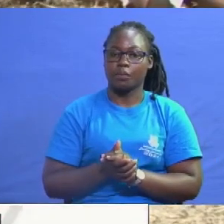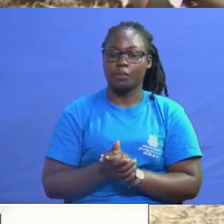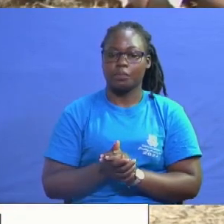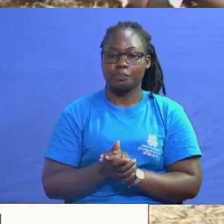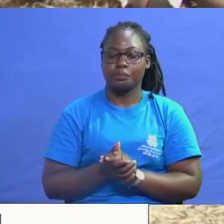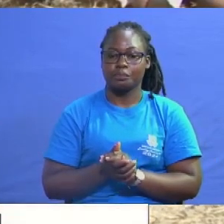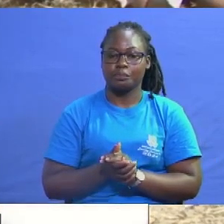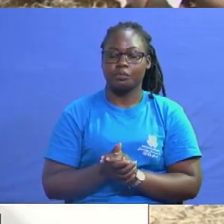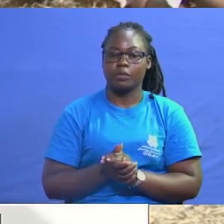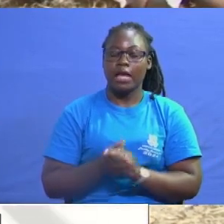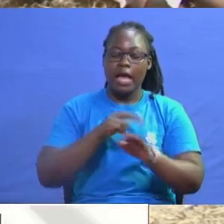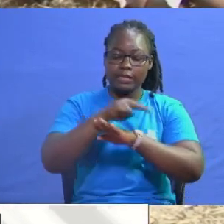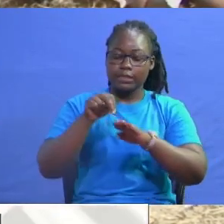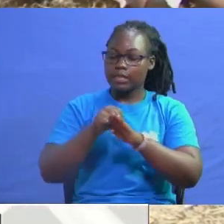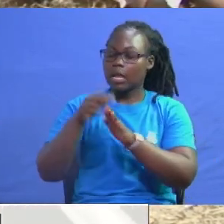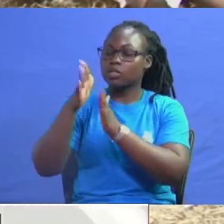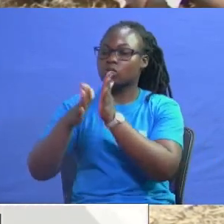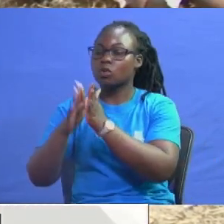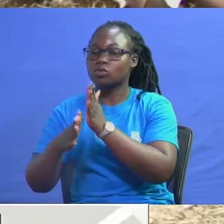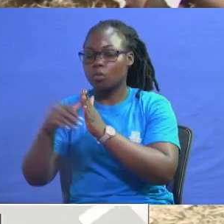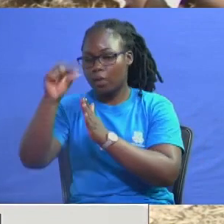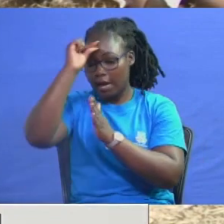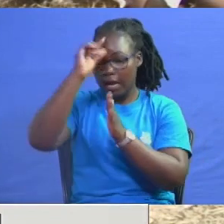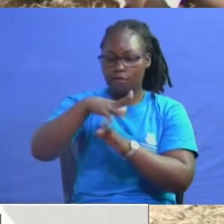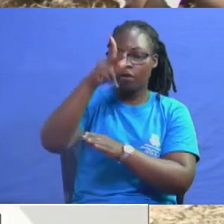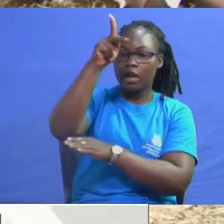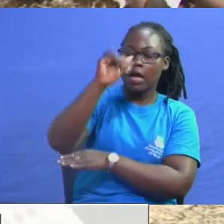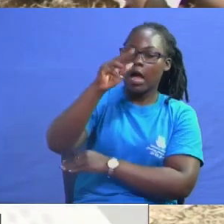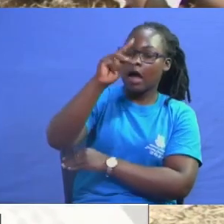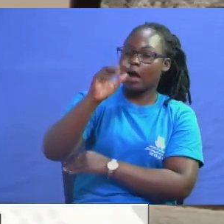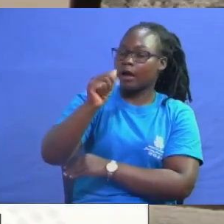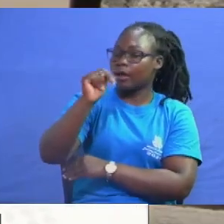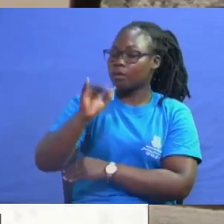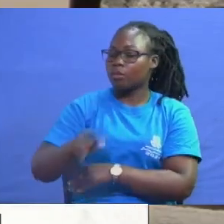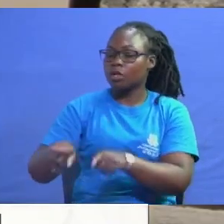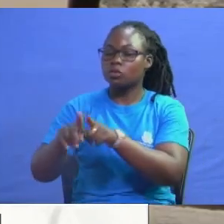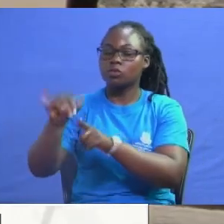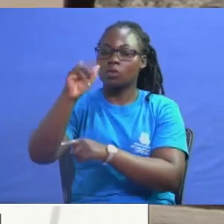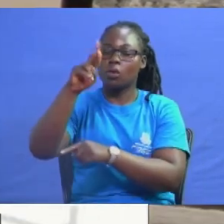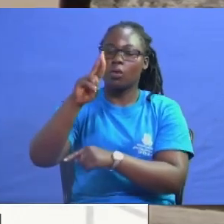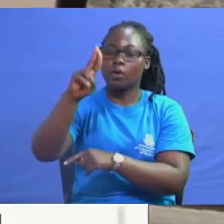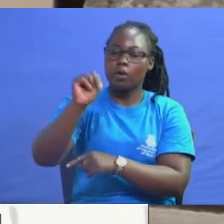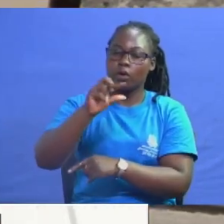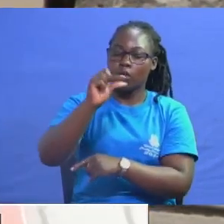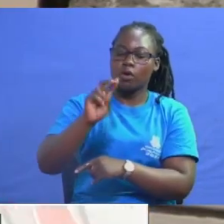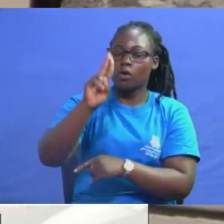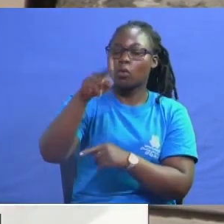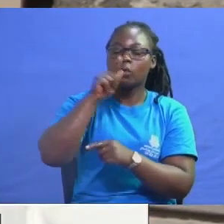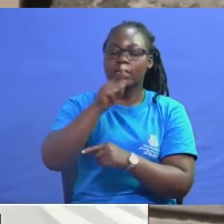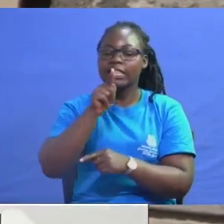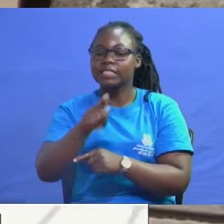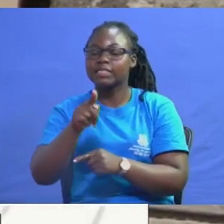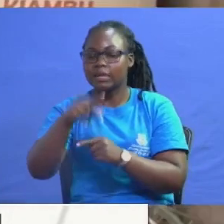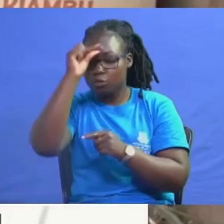As National Assembly Majority Leader Kimani Ichung'wah and Senator Karungo Wathangwa criticized Governor Wamatangi over